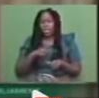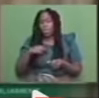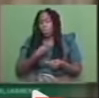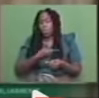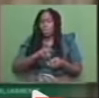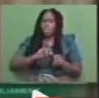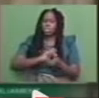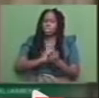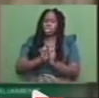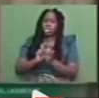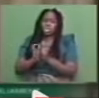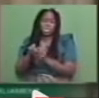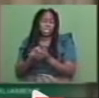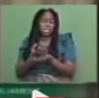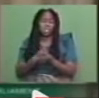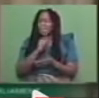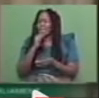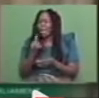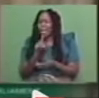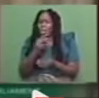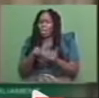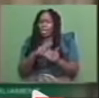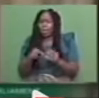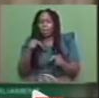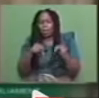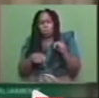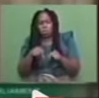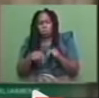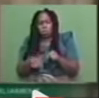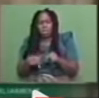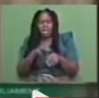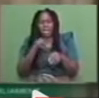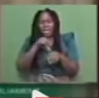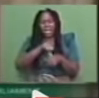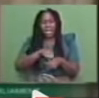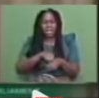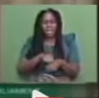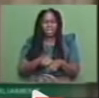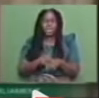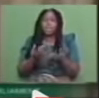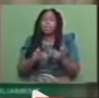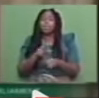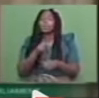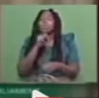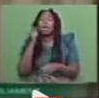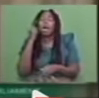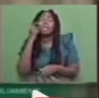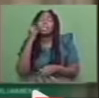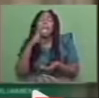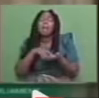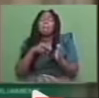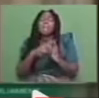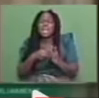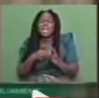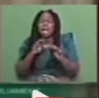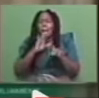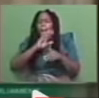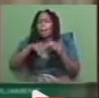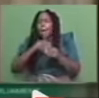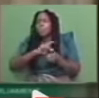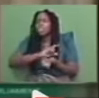don't come and tell me you did nothing for diversification. You probably don't understand what it means. You don't understand what it means.